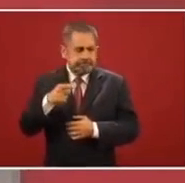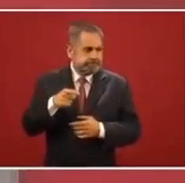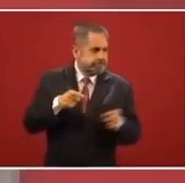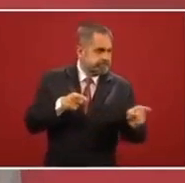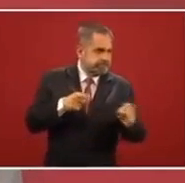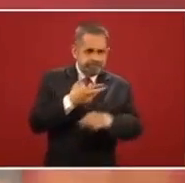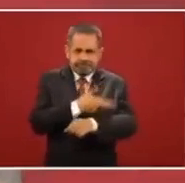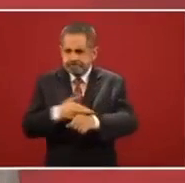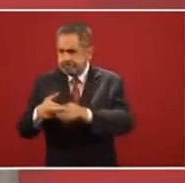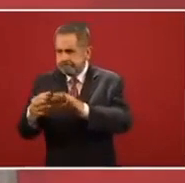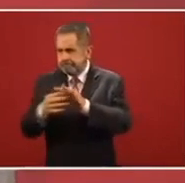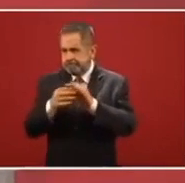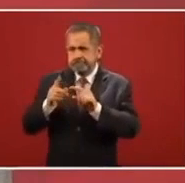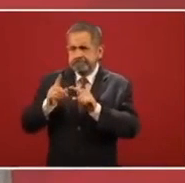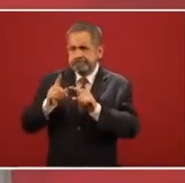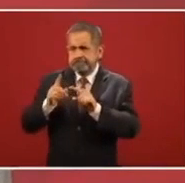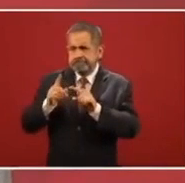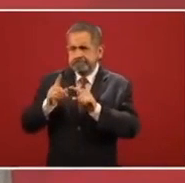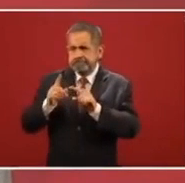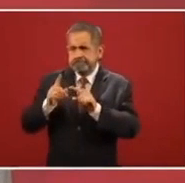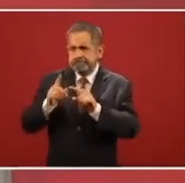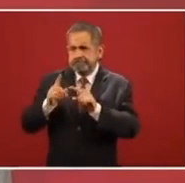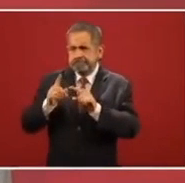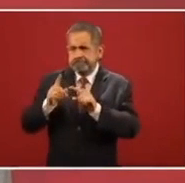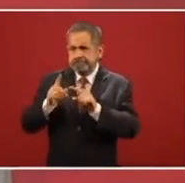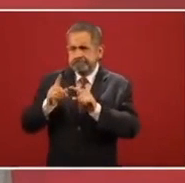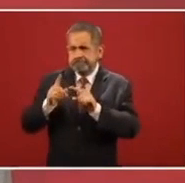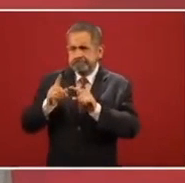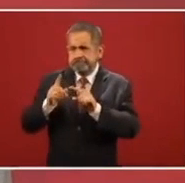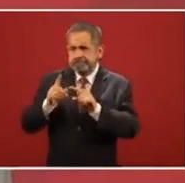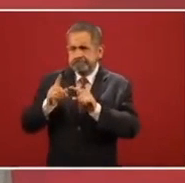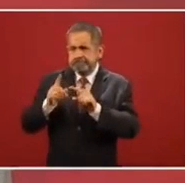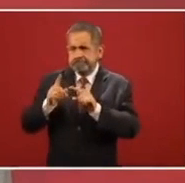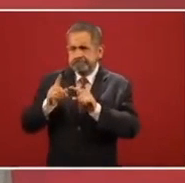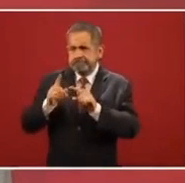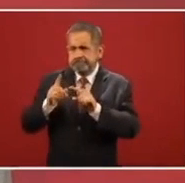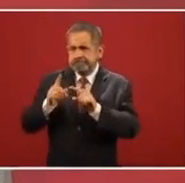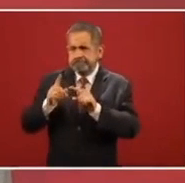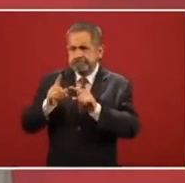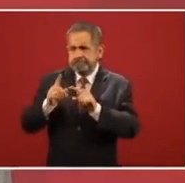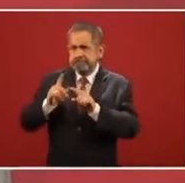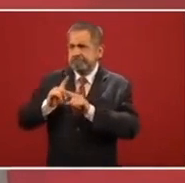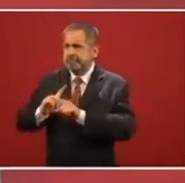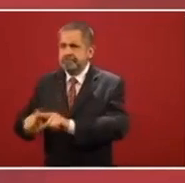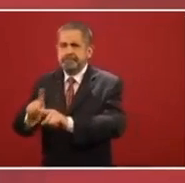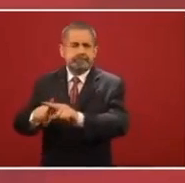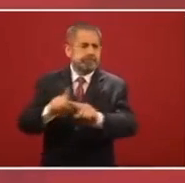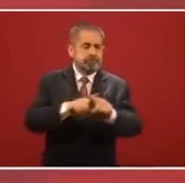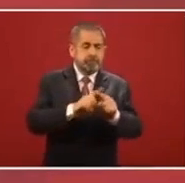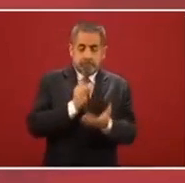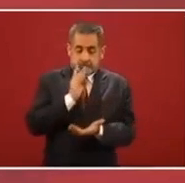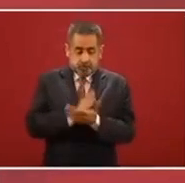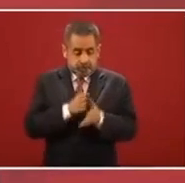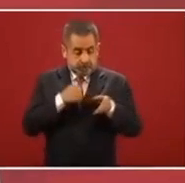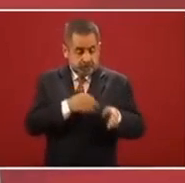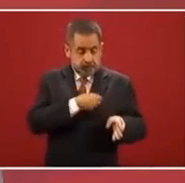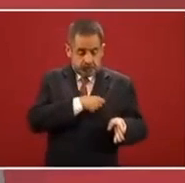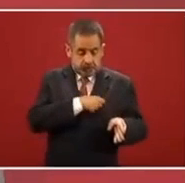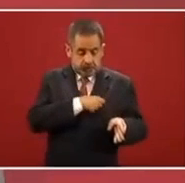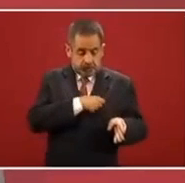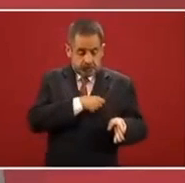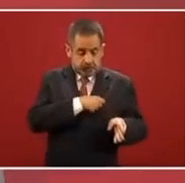de manera multisectorial, no to coordinate in a multi-sectoral area, solamente en el ámbito del sector